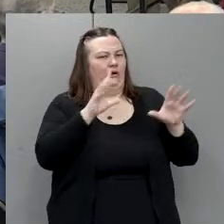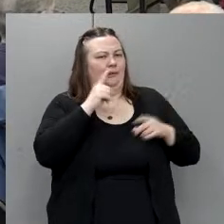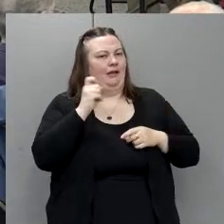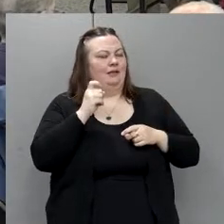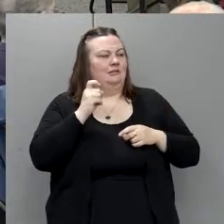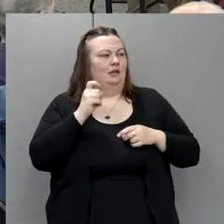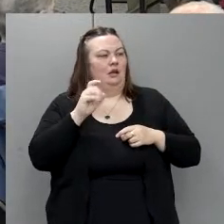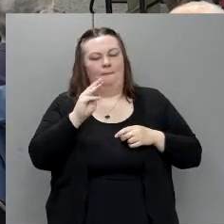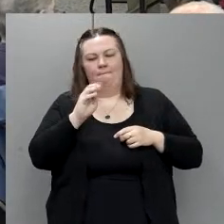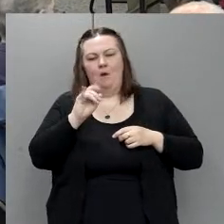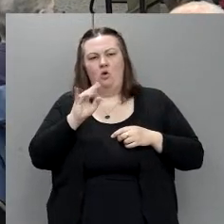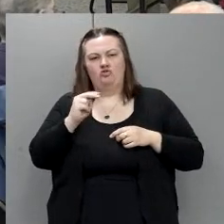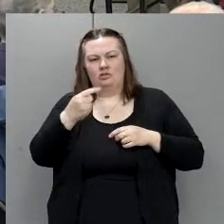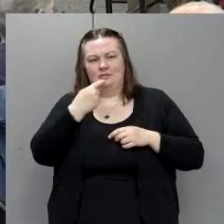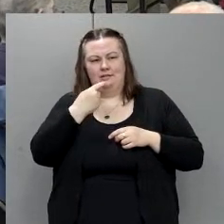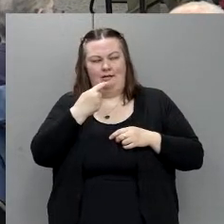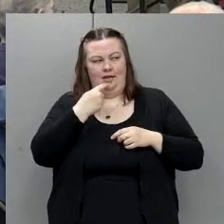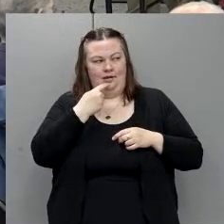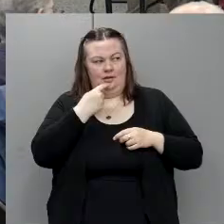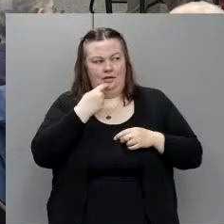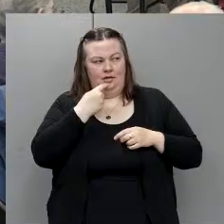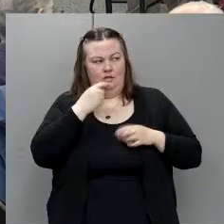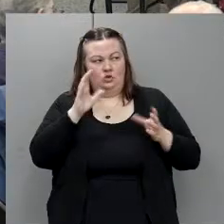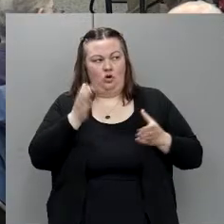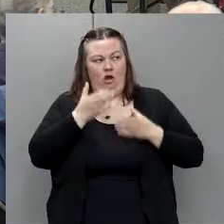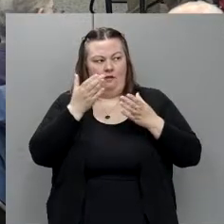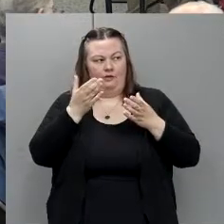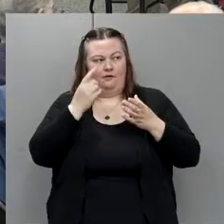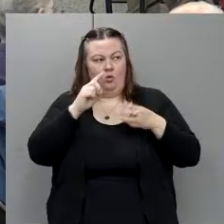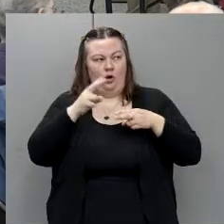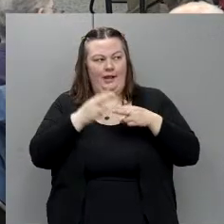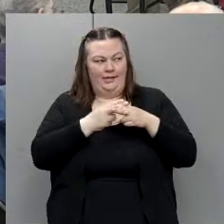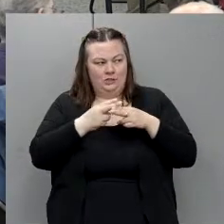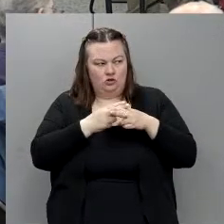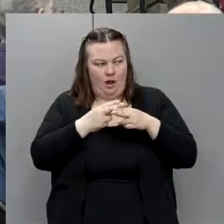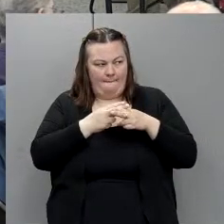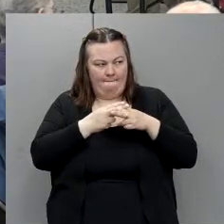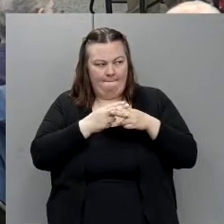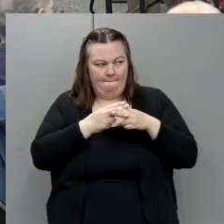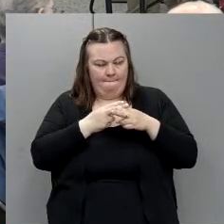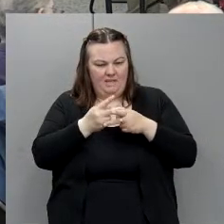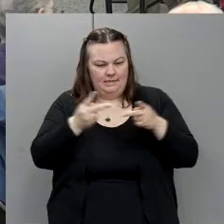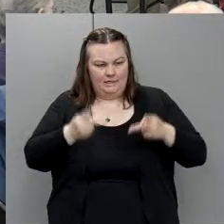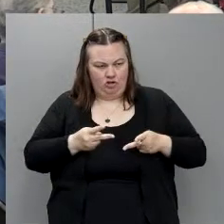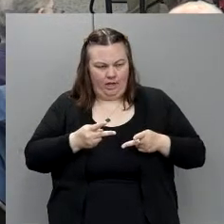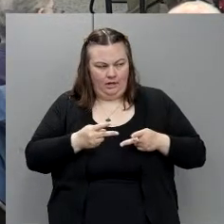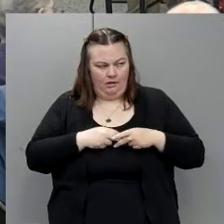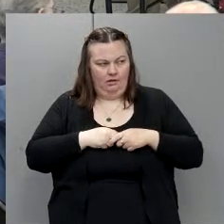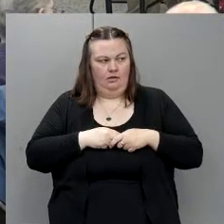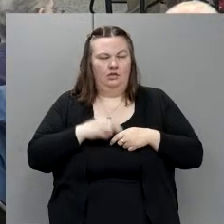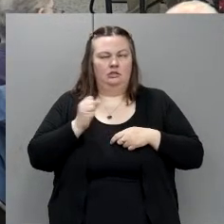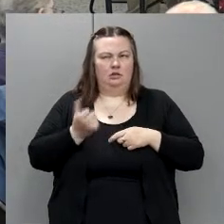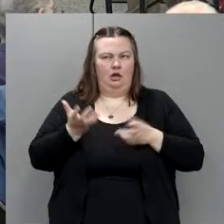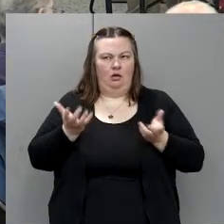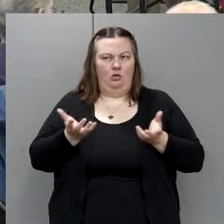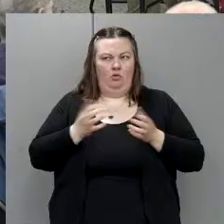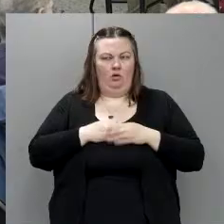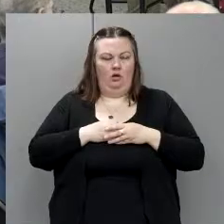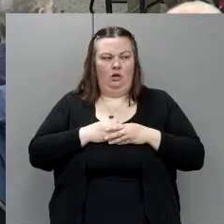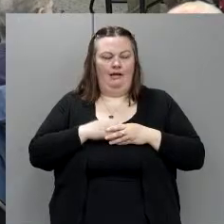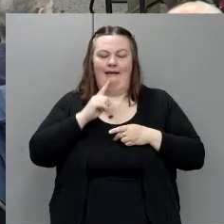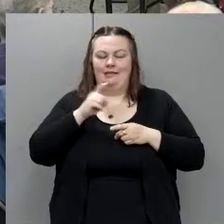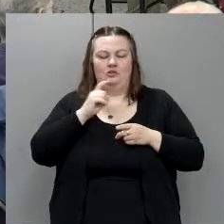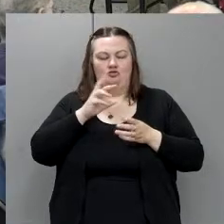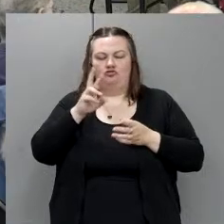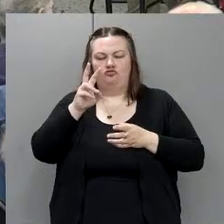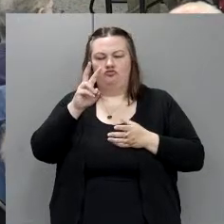because the motion said to offer for interim position. So I need